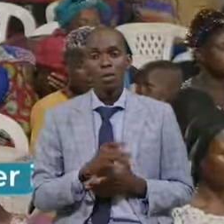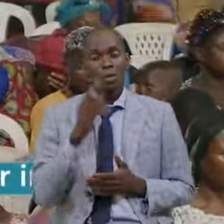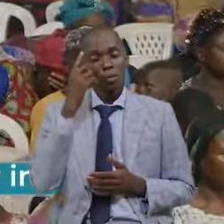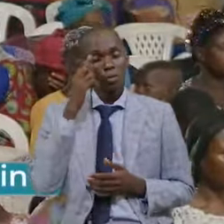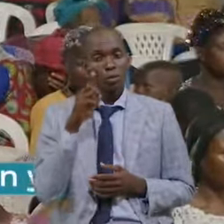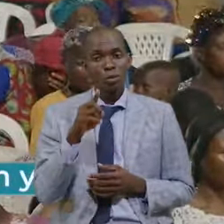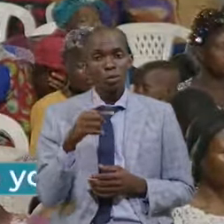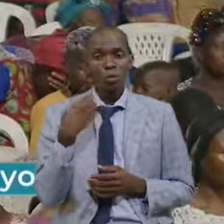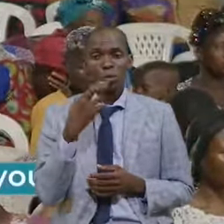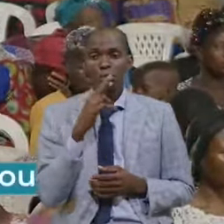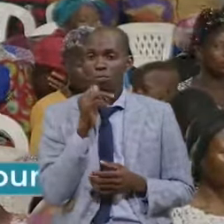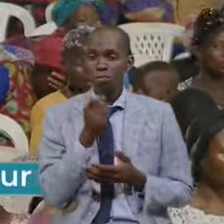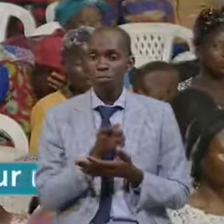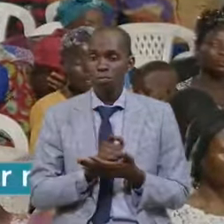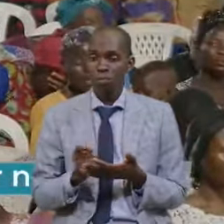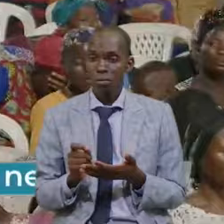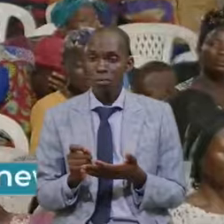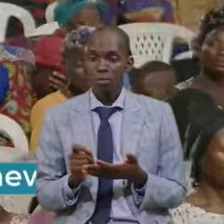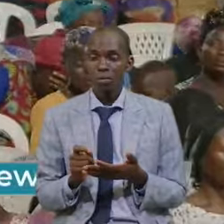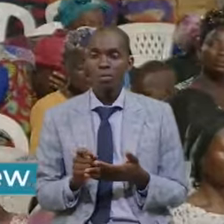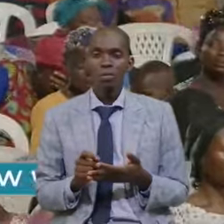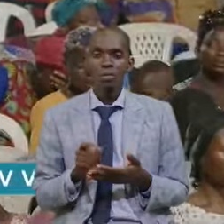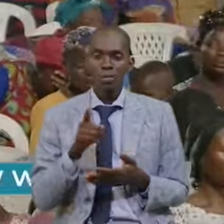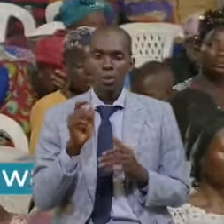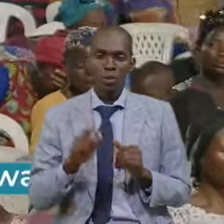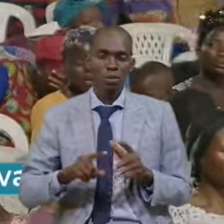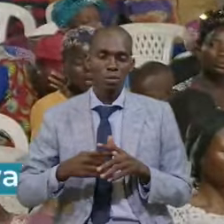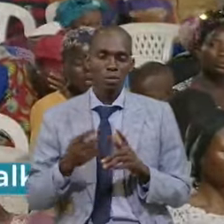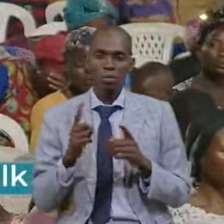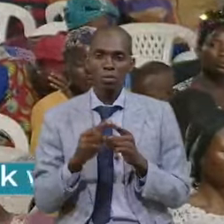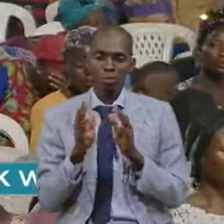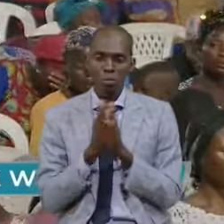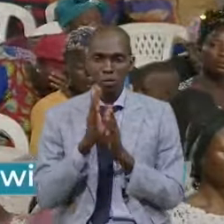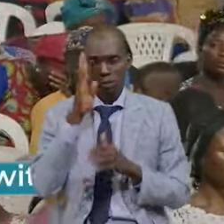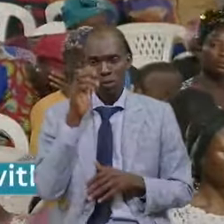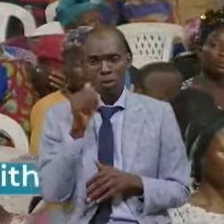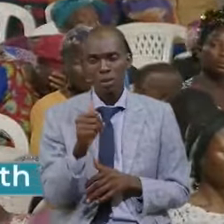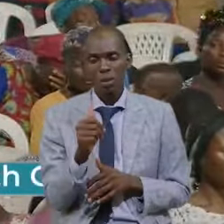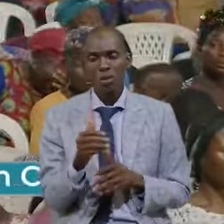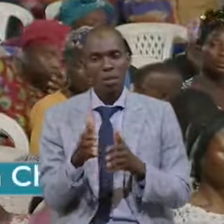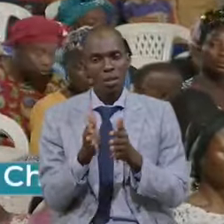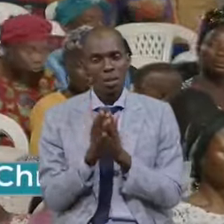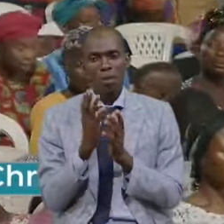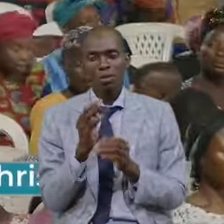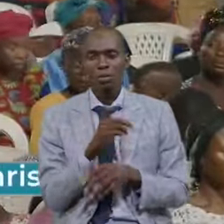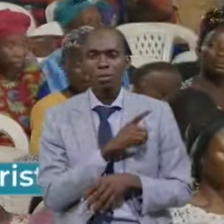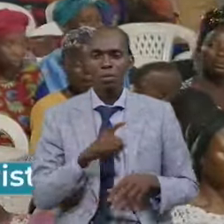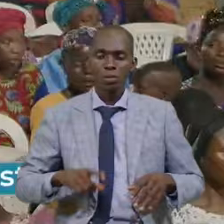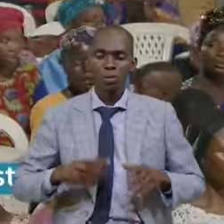Please, let's be fast. By my left hand side, those of us writing their